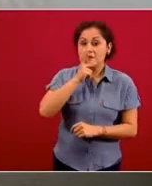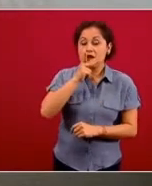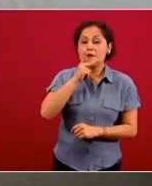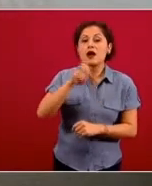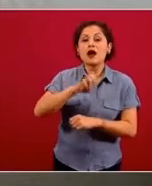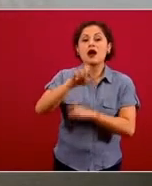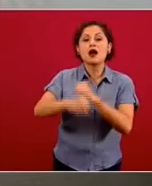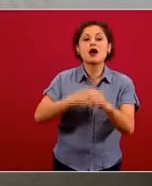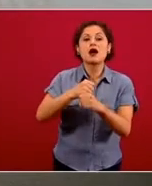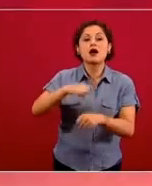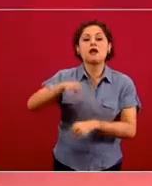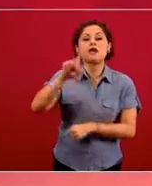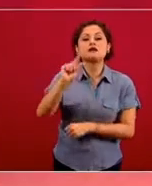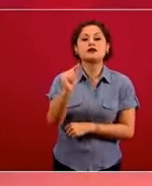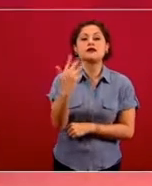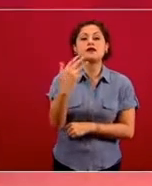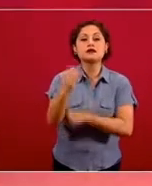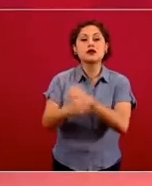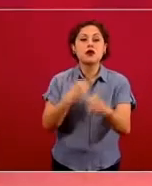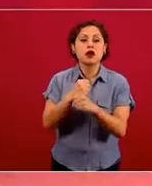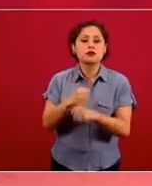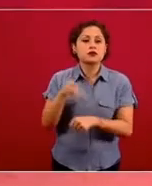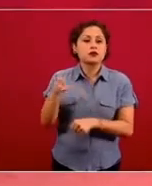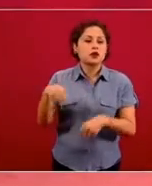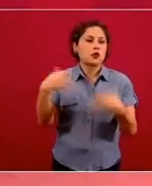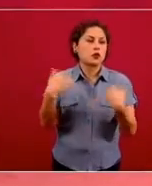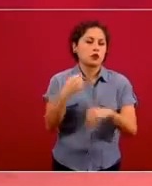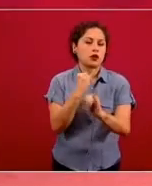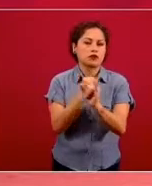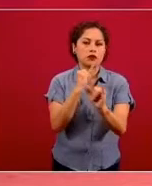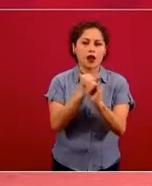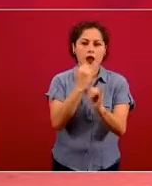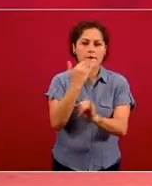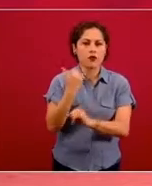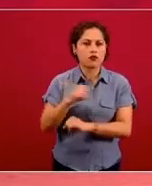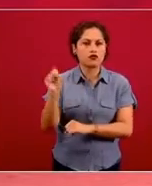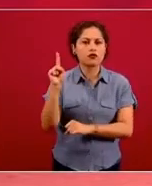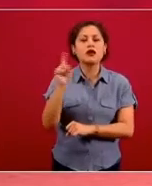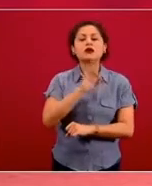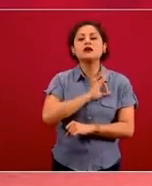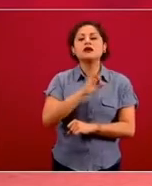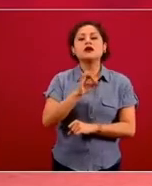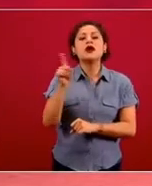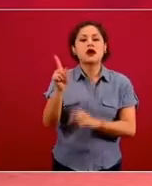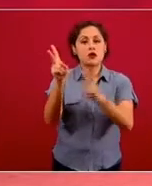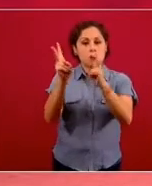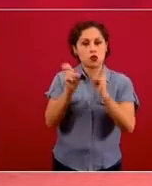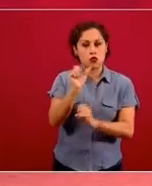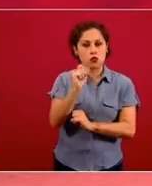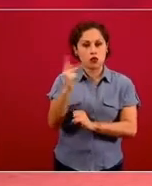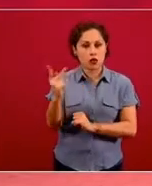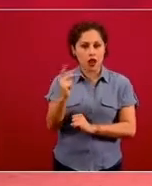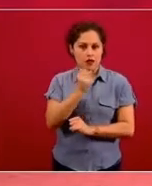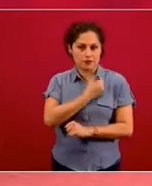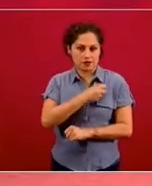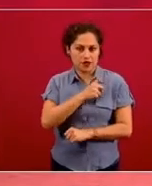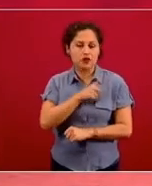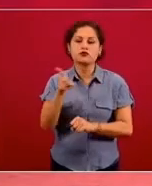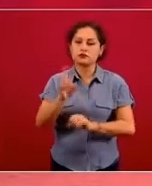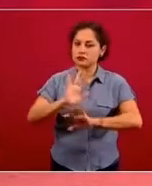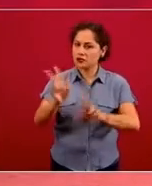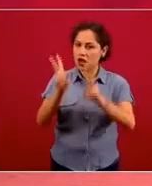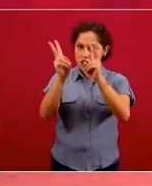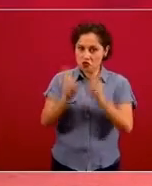know how to use it, great. Like, for example, my father's 75 years old. and he uses internet. He has